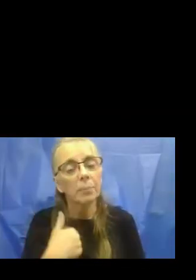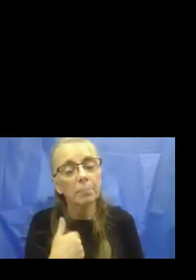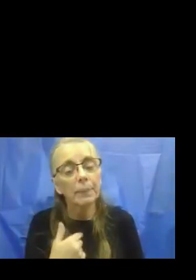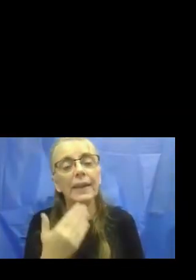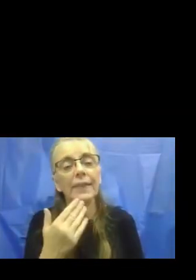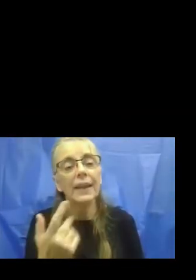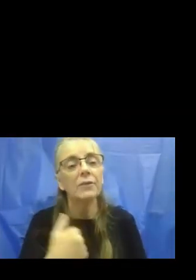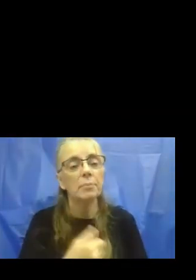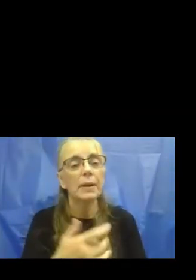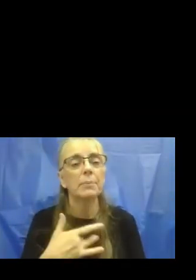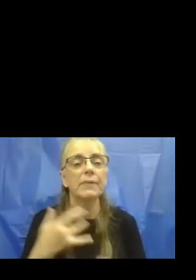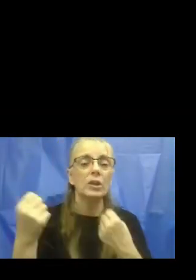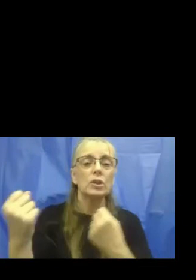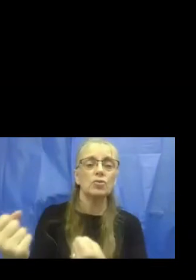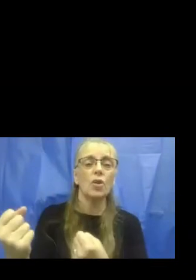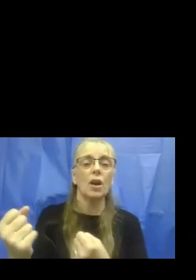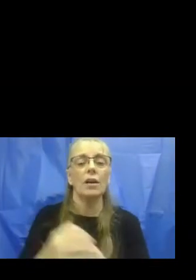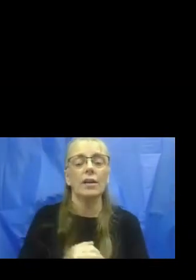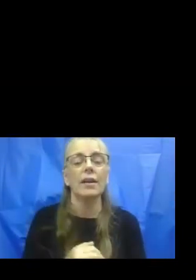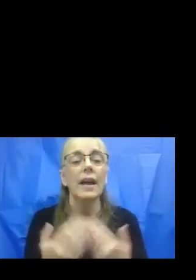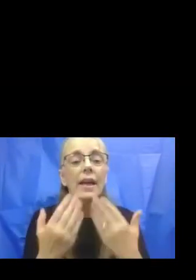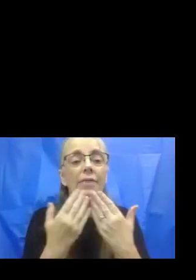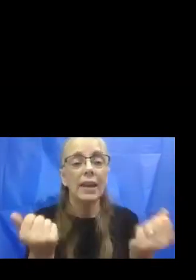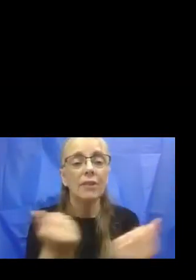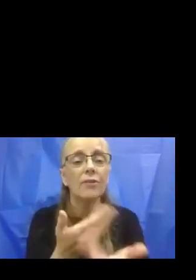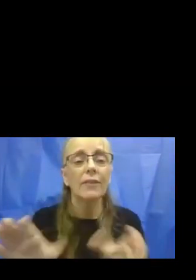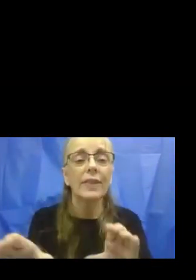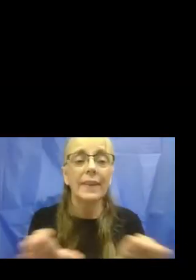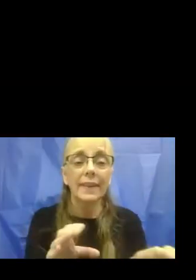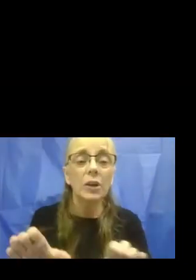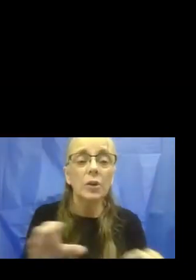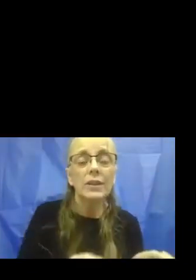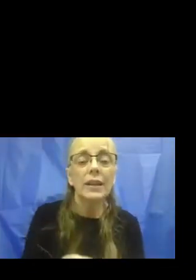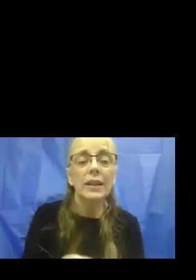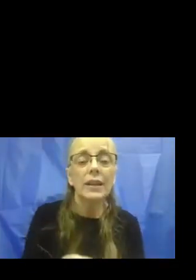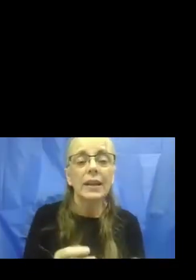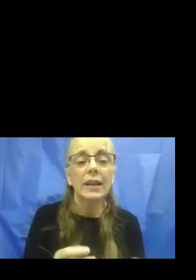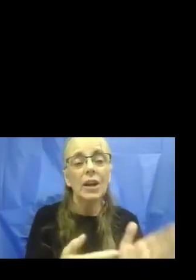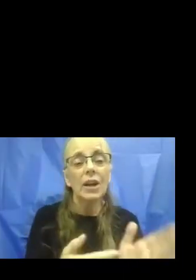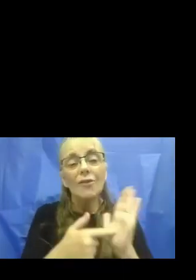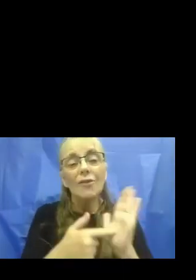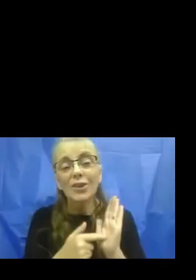all the different programs I could be in with my son. You're the best.